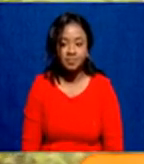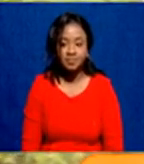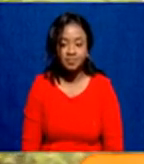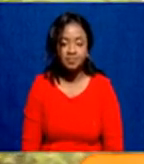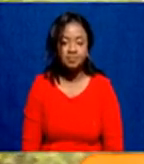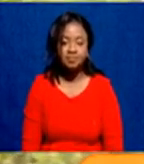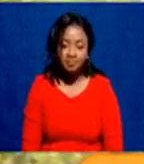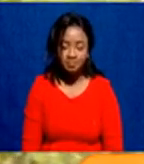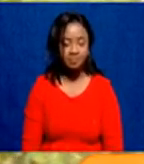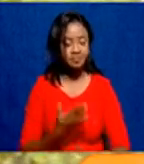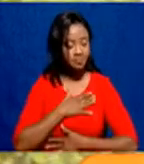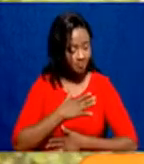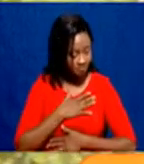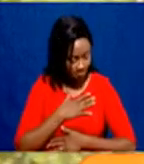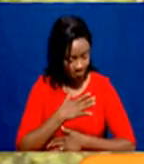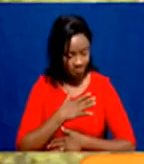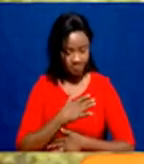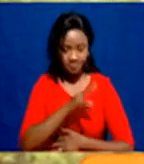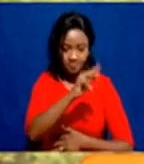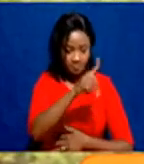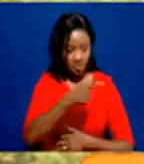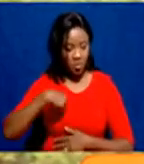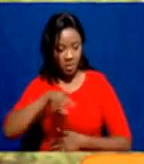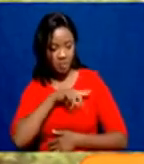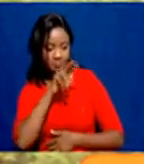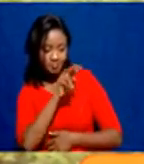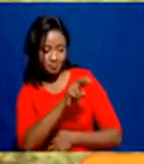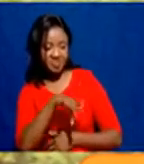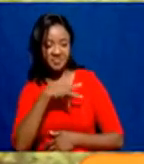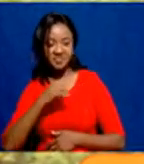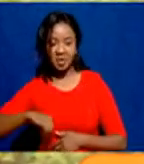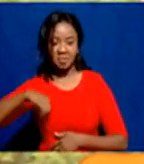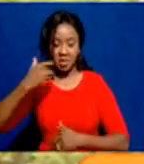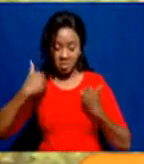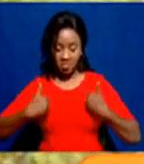Honorable members of Parliament, you make us proud. I'm your party leader.